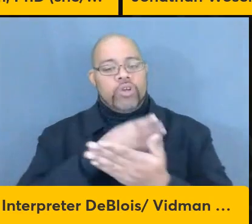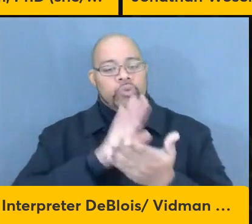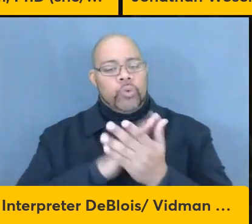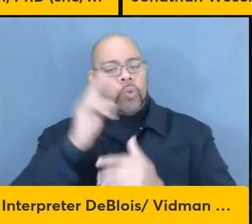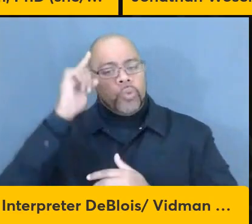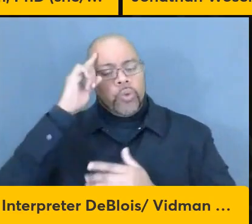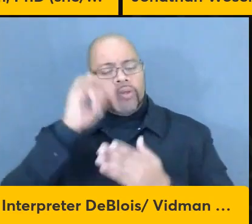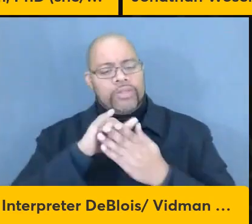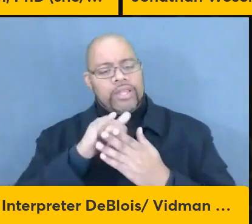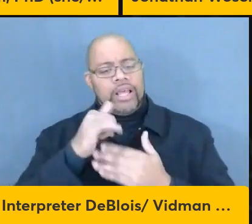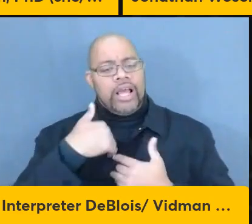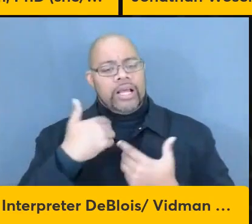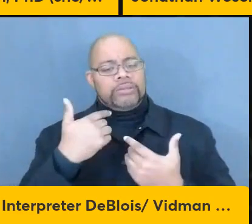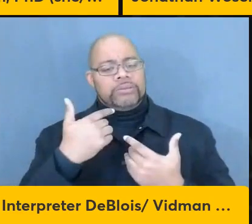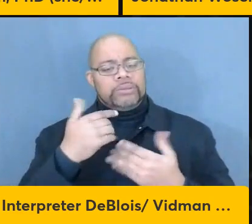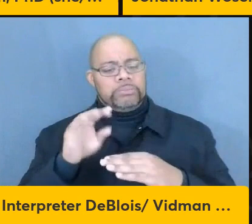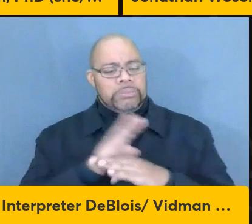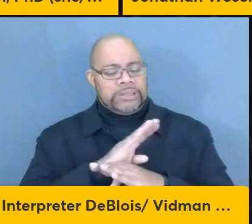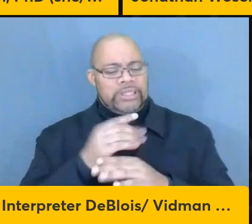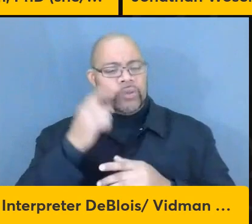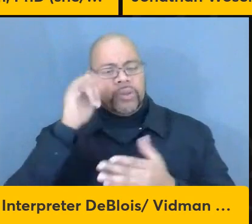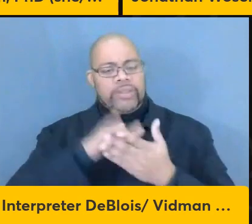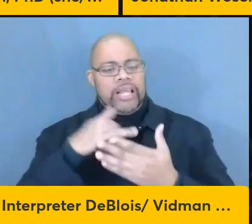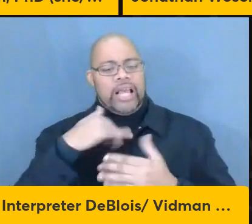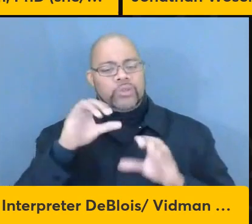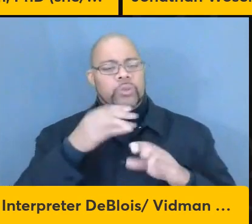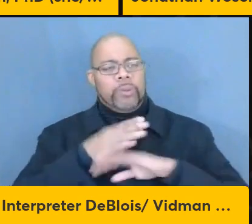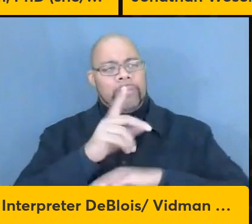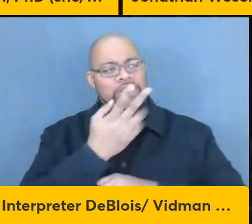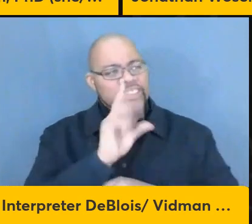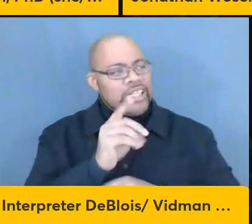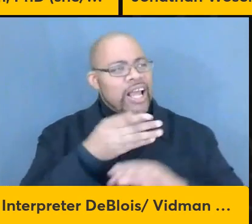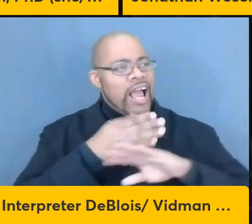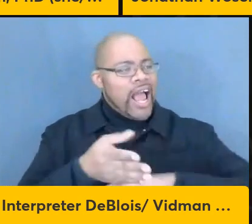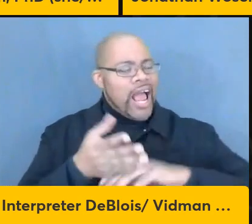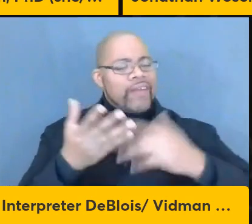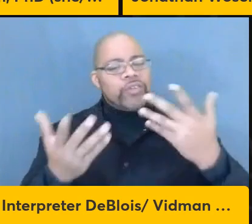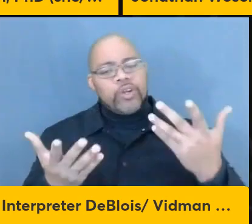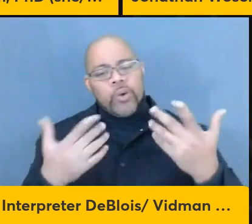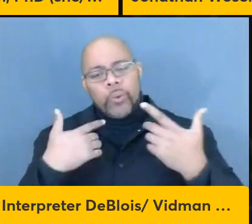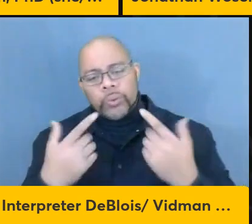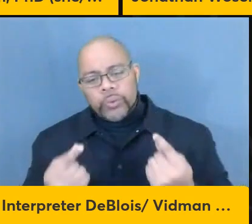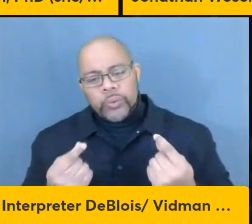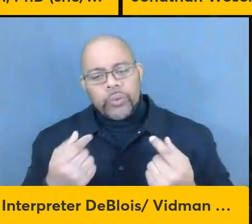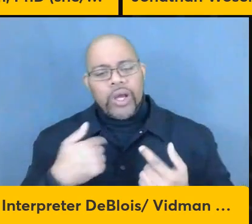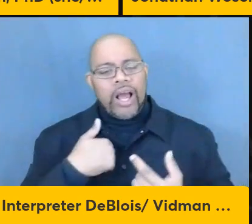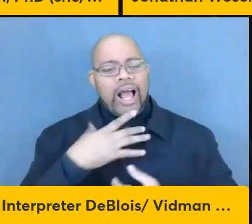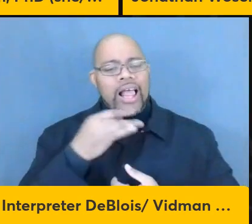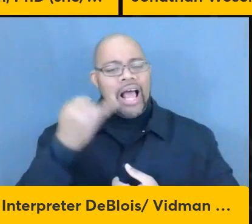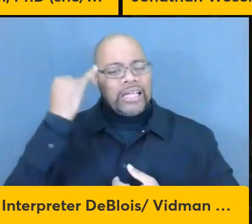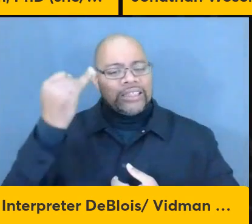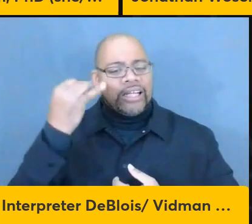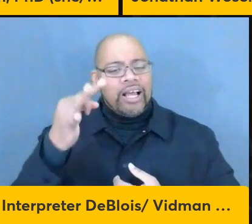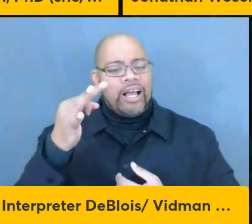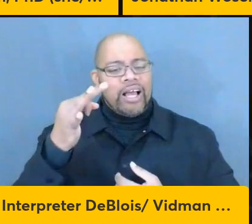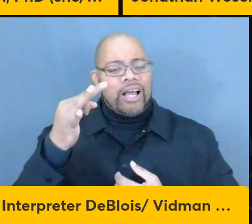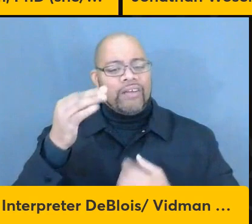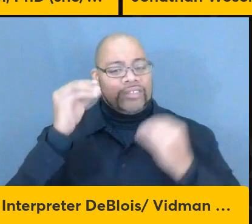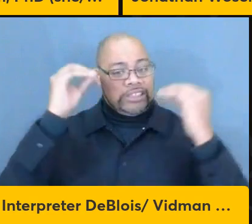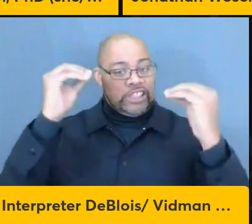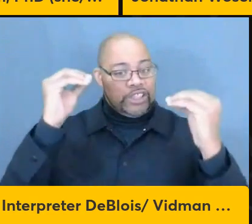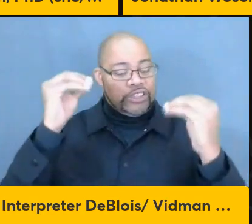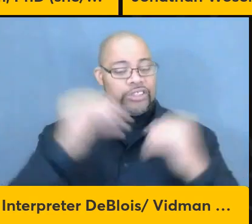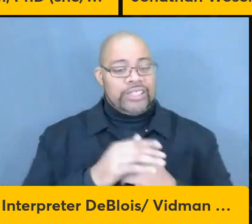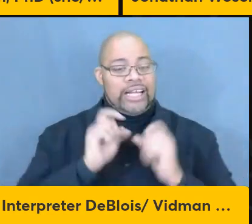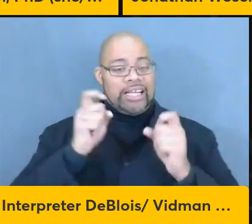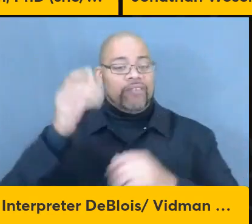that I always like business, but I always thought like I'd do a postdoc after a PhD. I like the idea of professorship. It's like I like the idea of